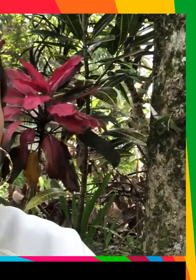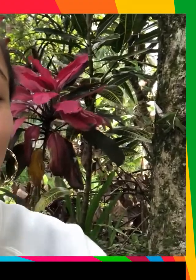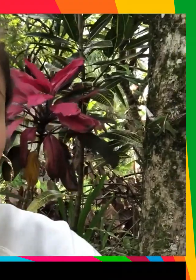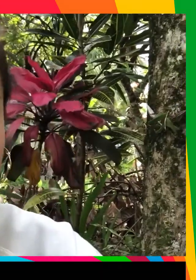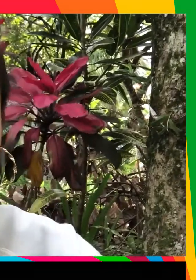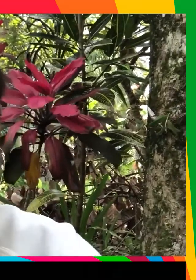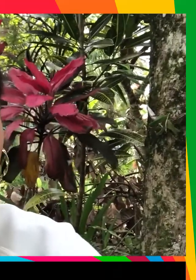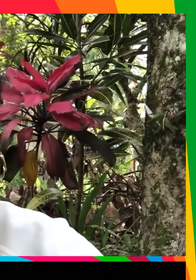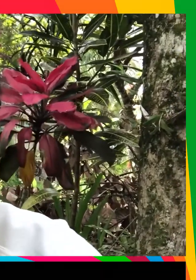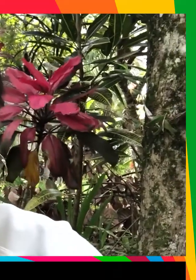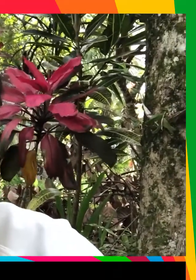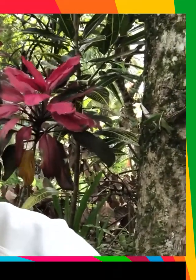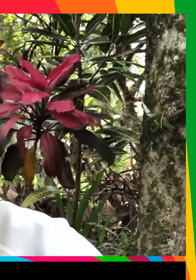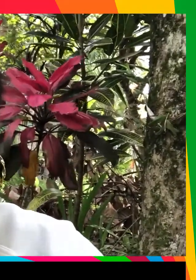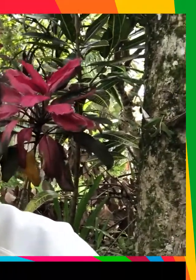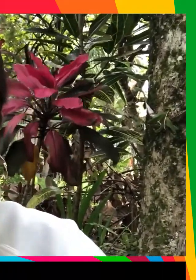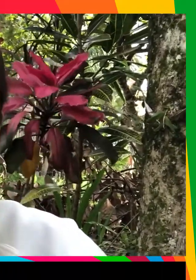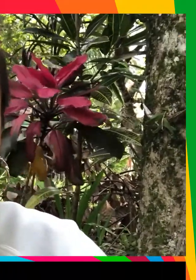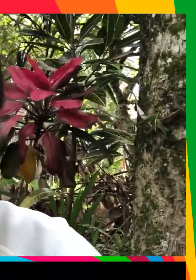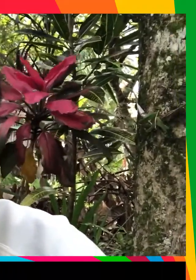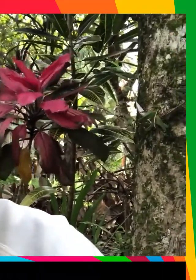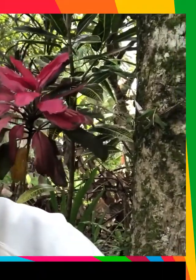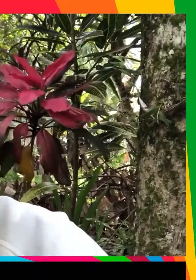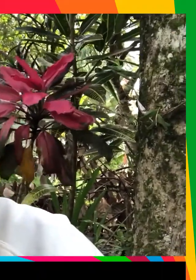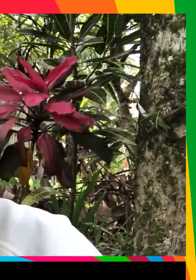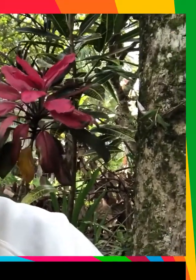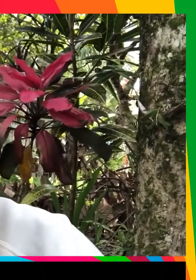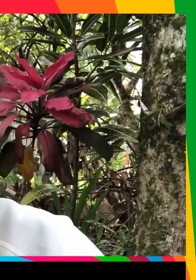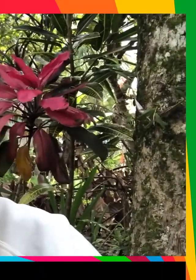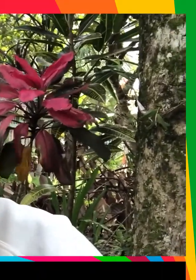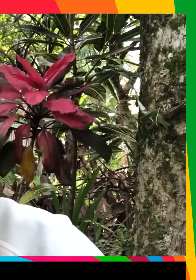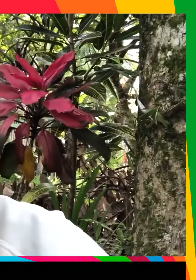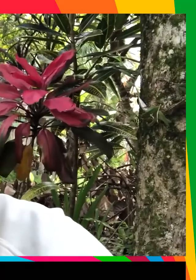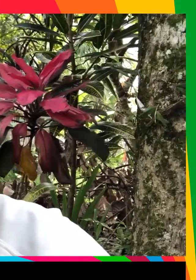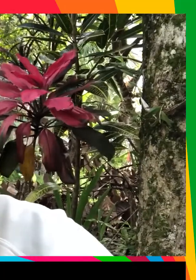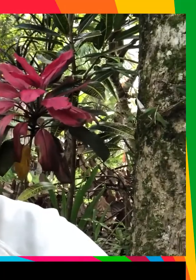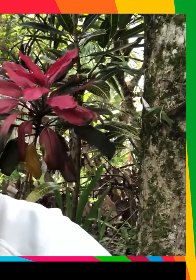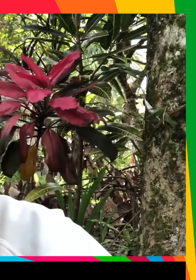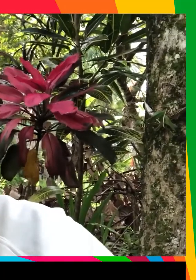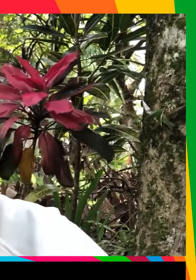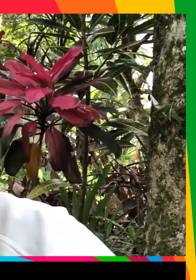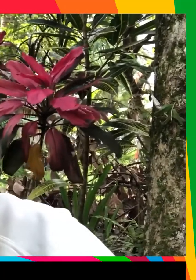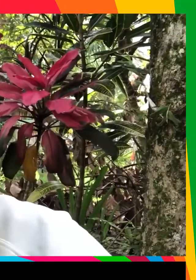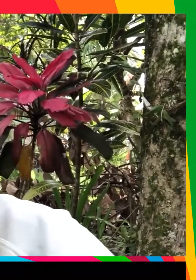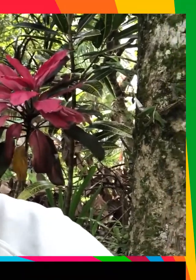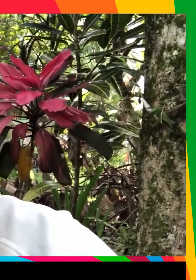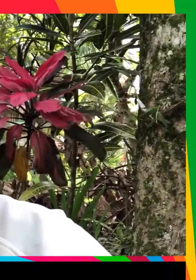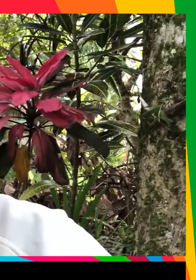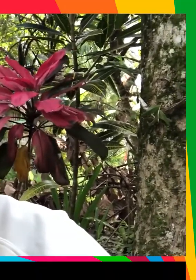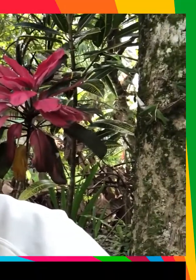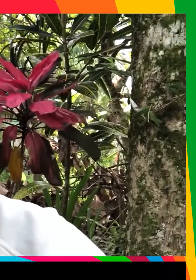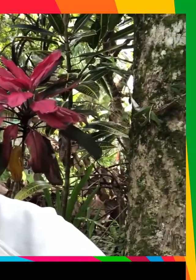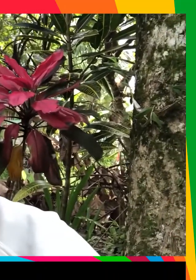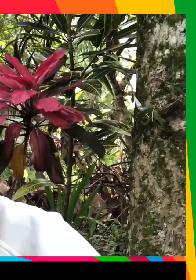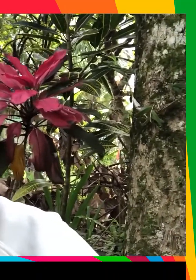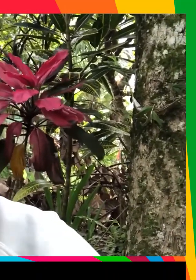think beyond business as usual, that will allow us to not only be as innovative as possible, but also accelerate